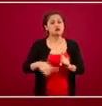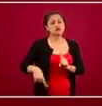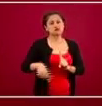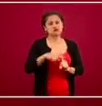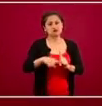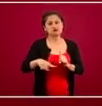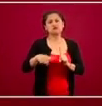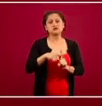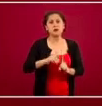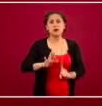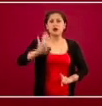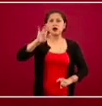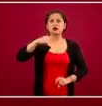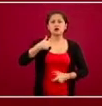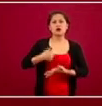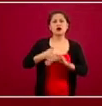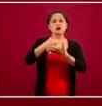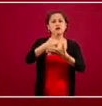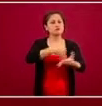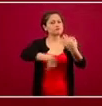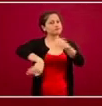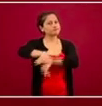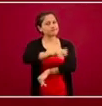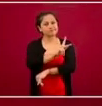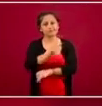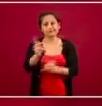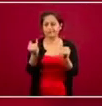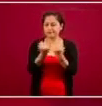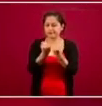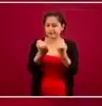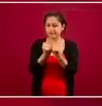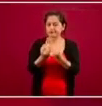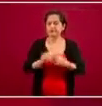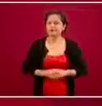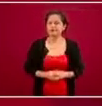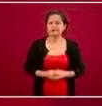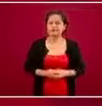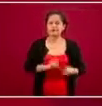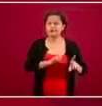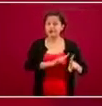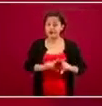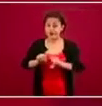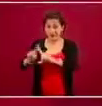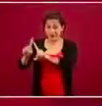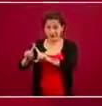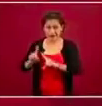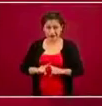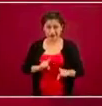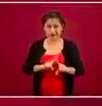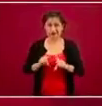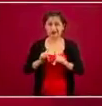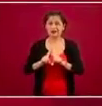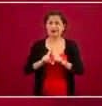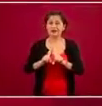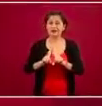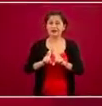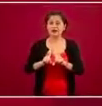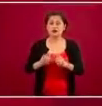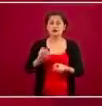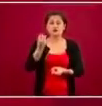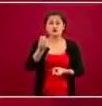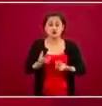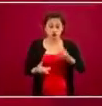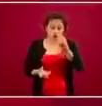nowadays. This is a positive effort. The different contributions have to do with doing